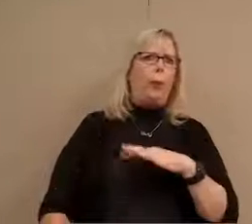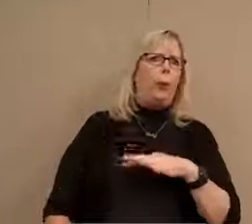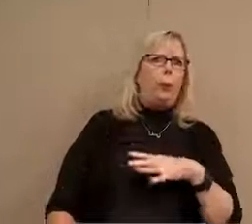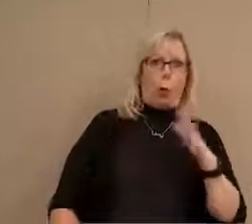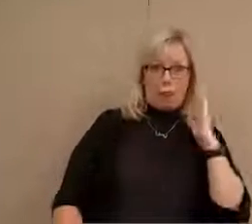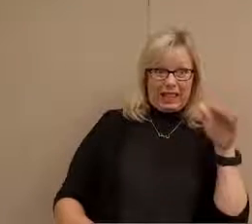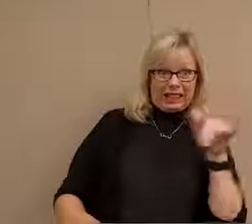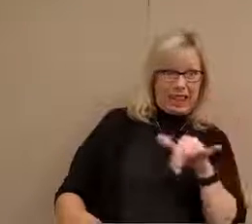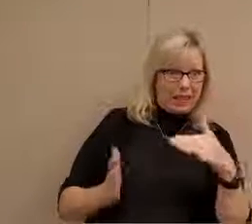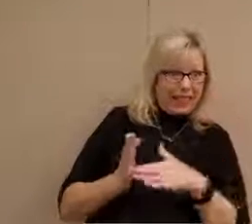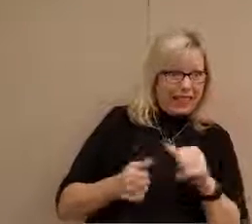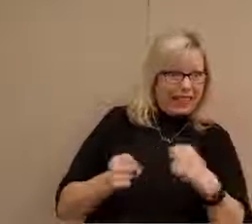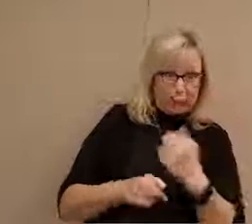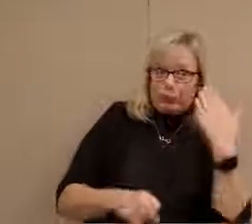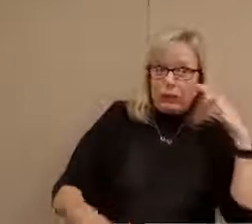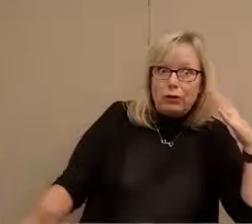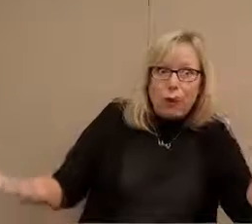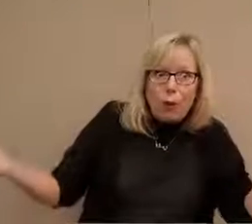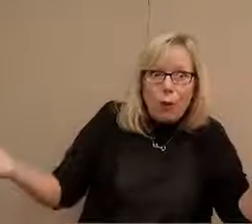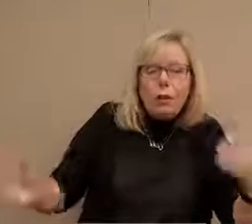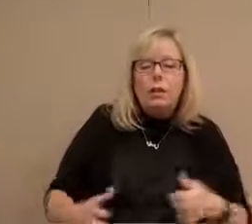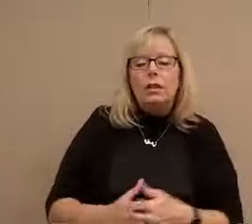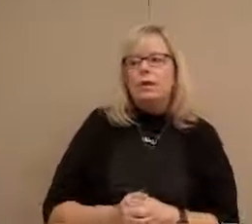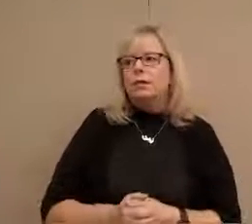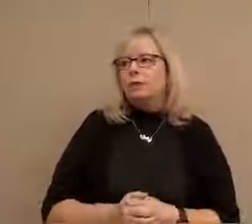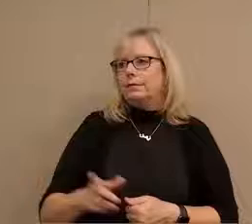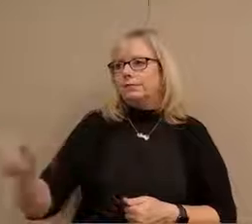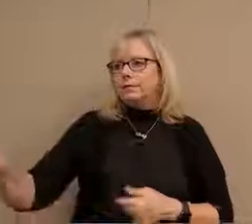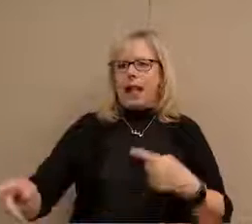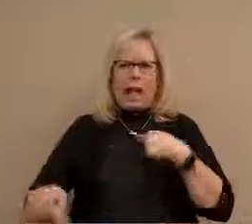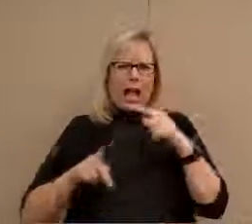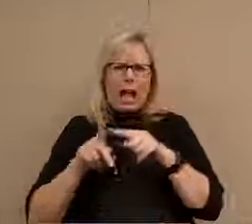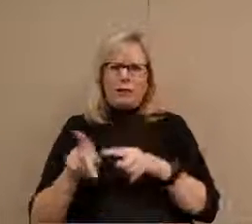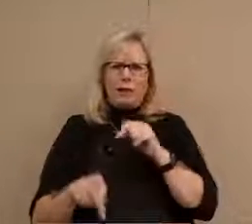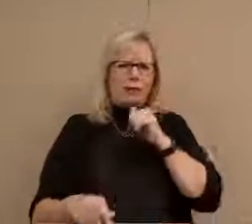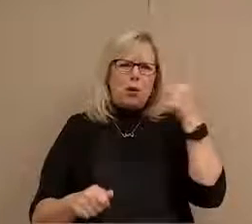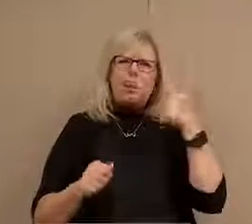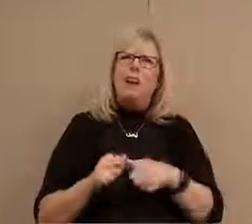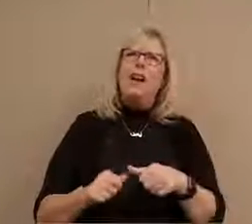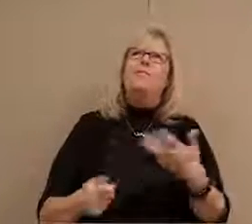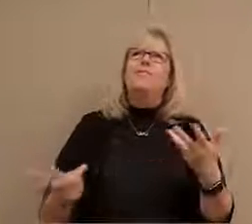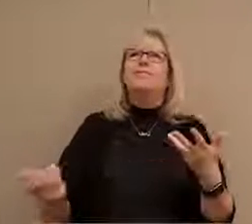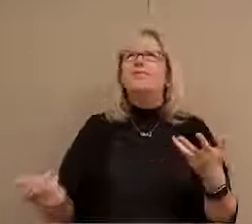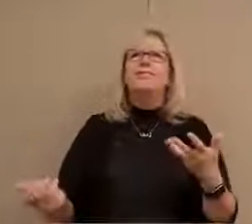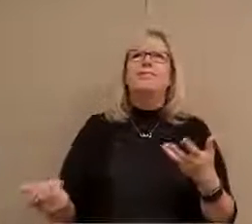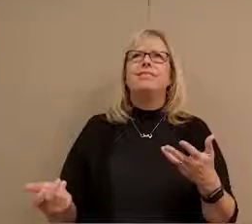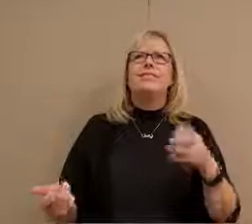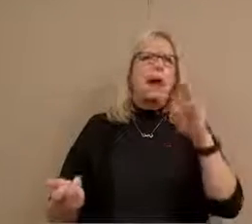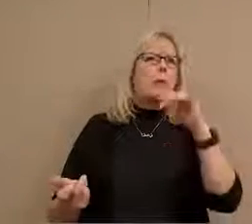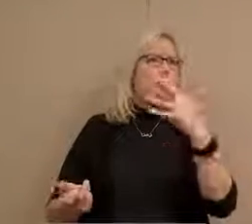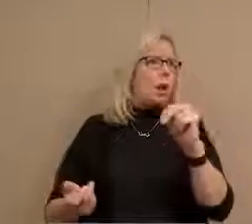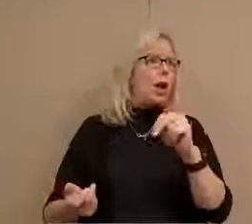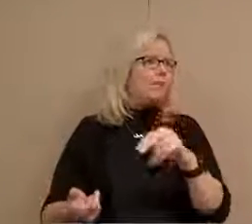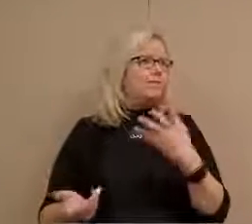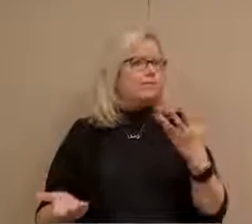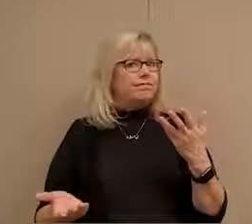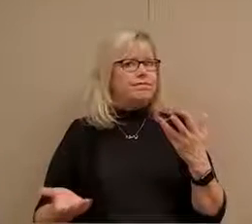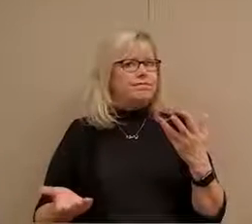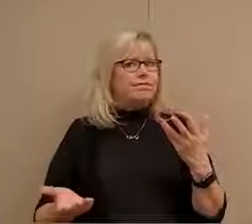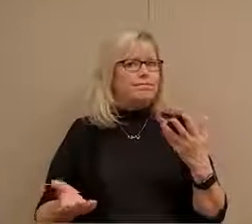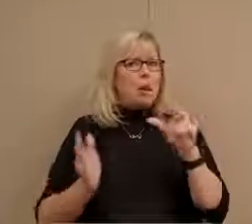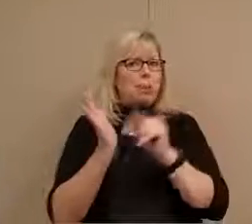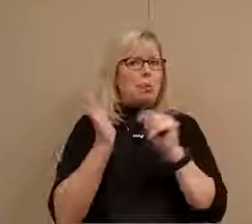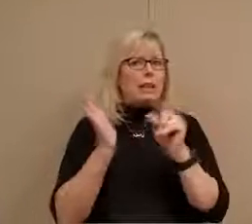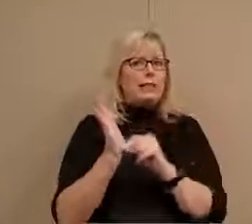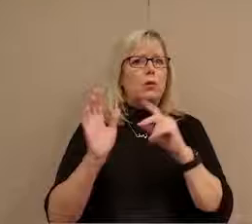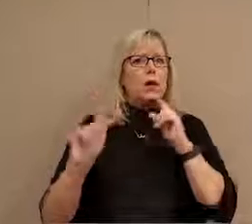know if that's going to be the case this year. I also don't remember, and Brian Whitaker prints out